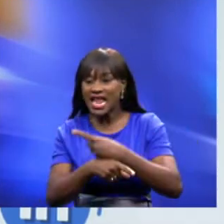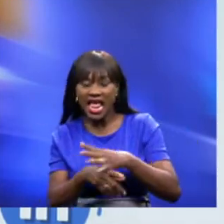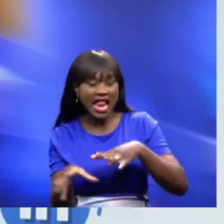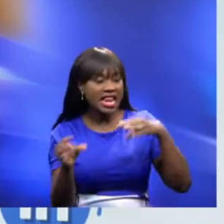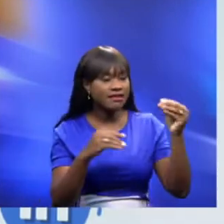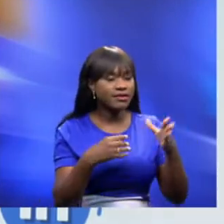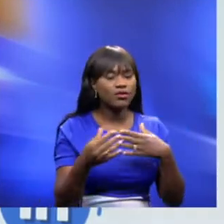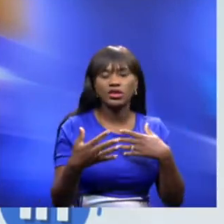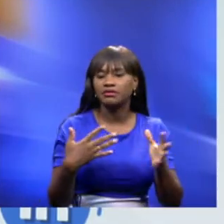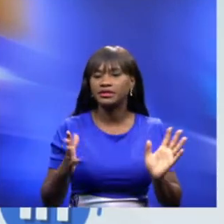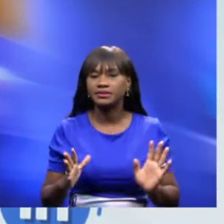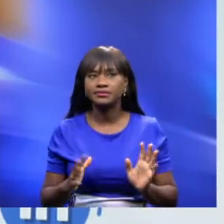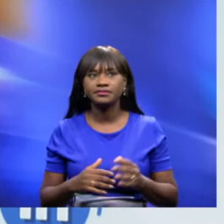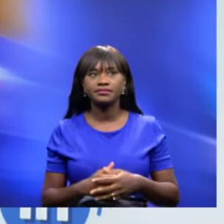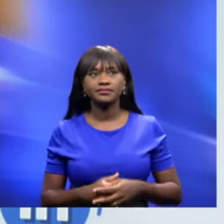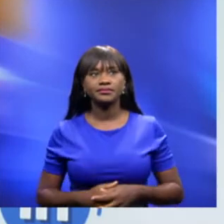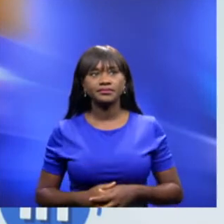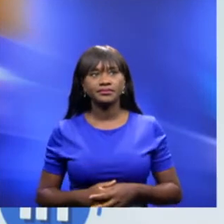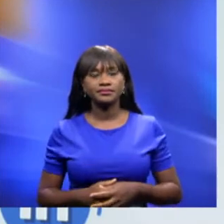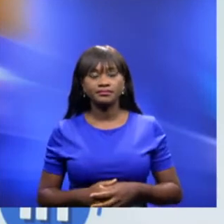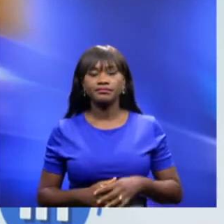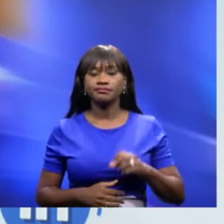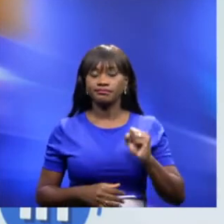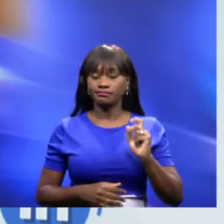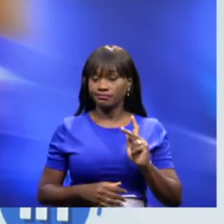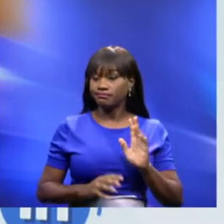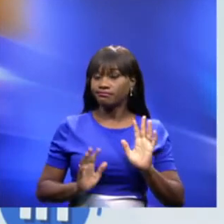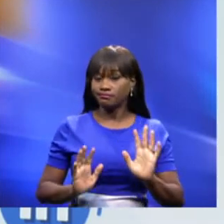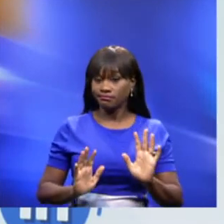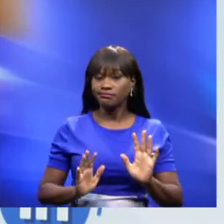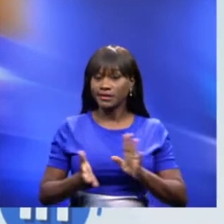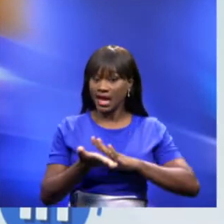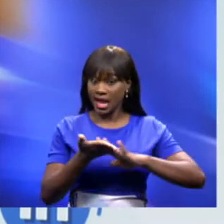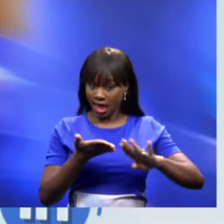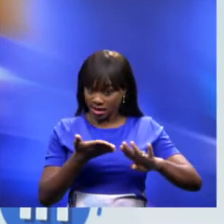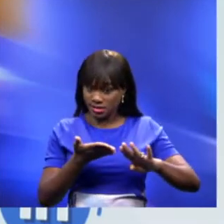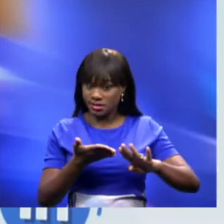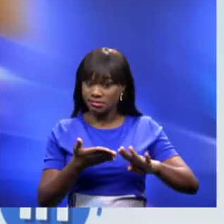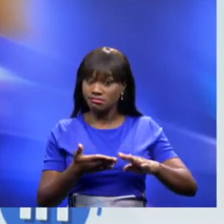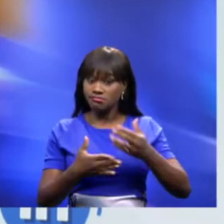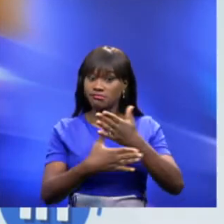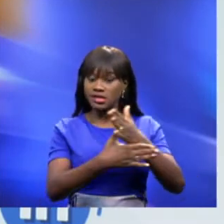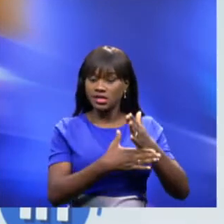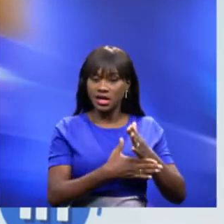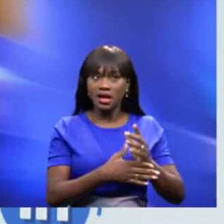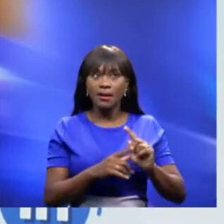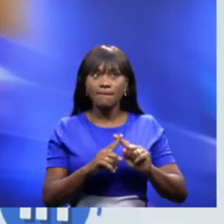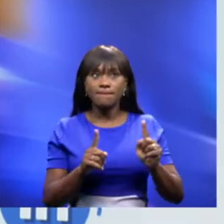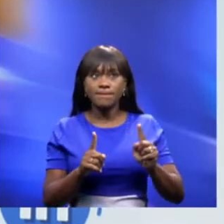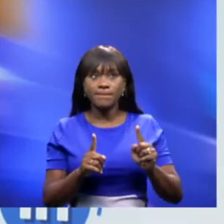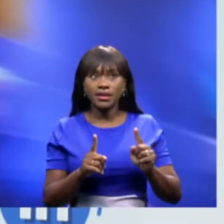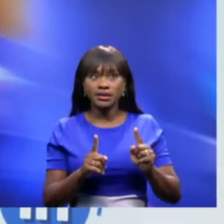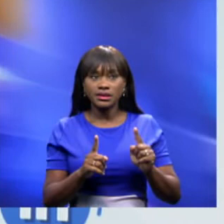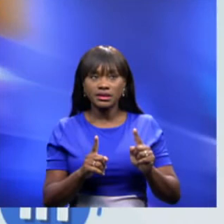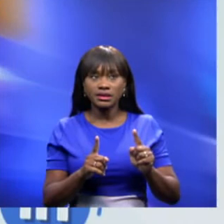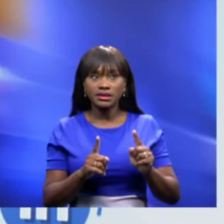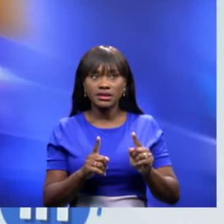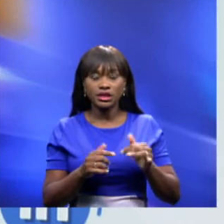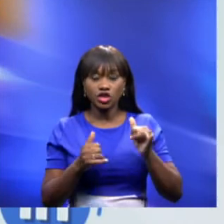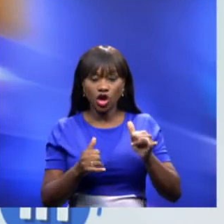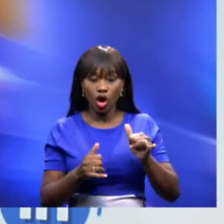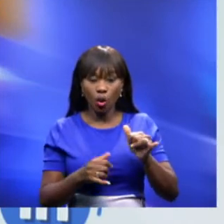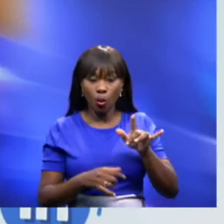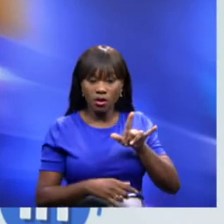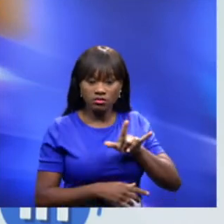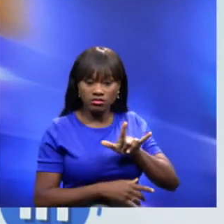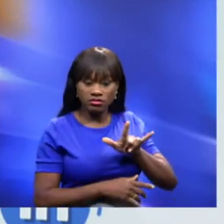doing that. I'm doing this." I said, "Okay, that's nice to share." When she is on the flight